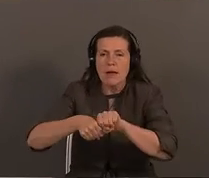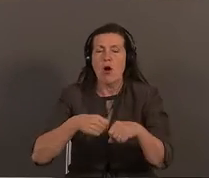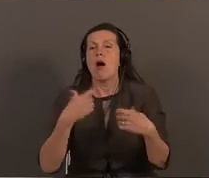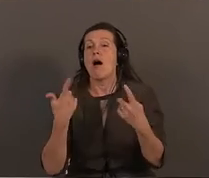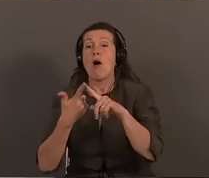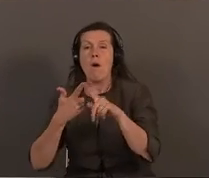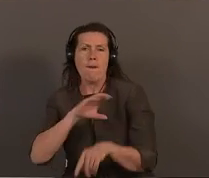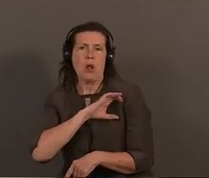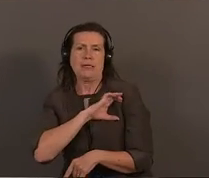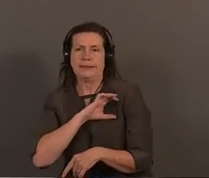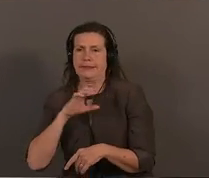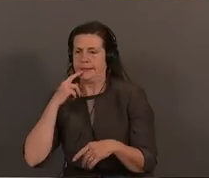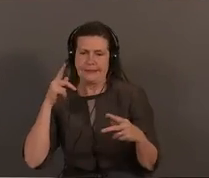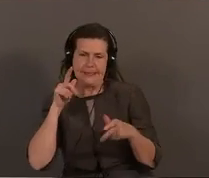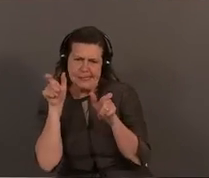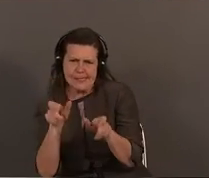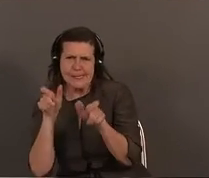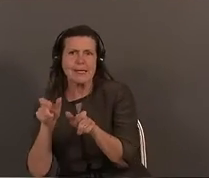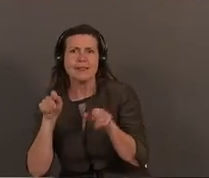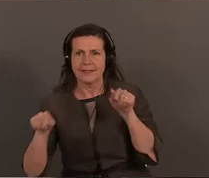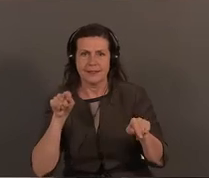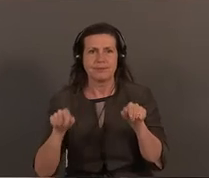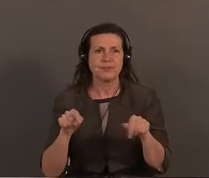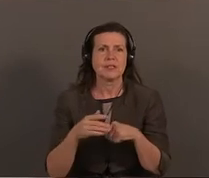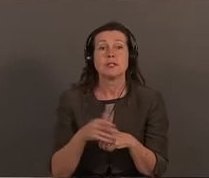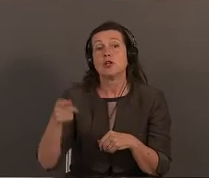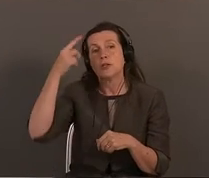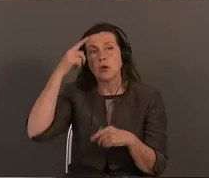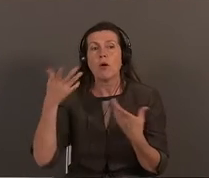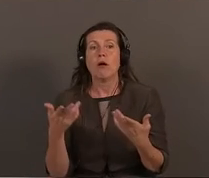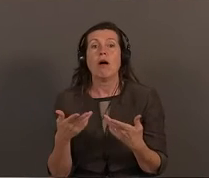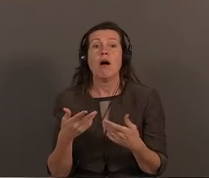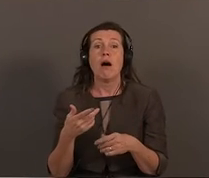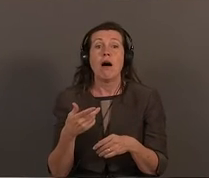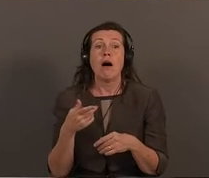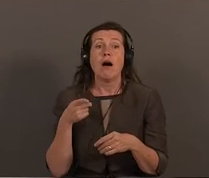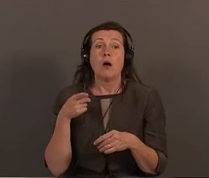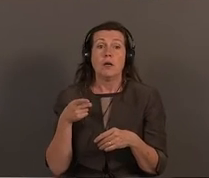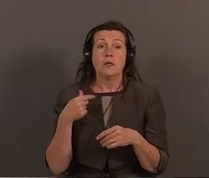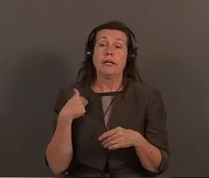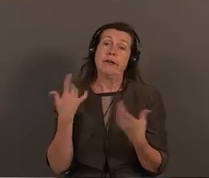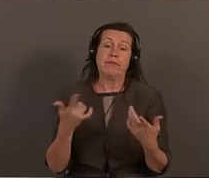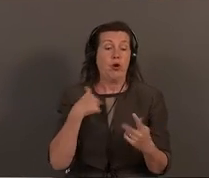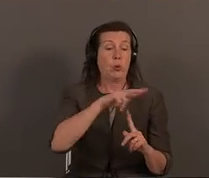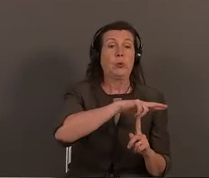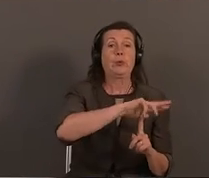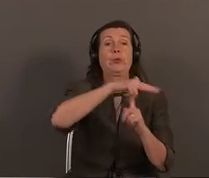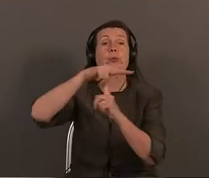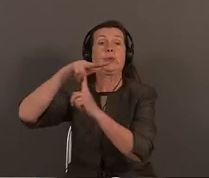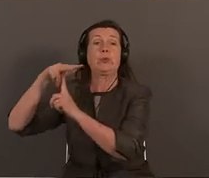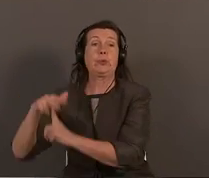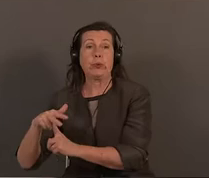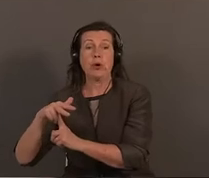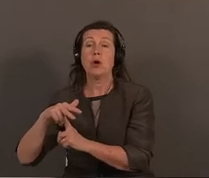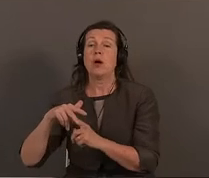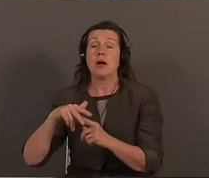home story seems very simple. It's the same price than at home. But when